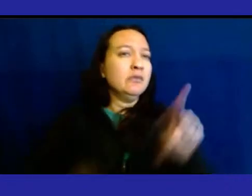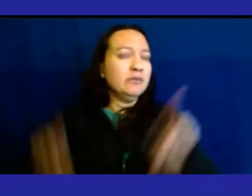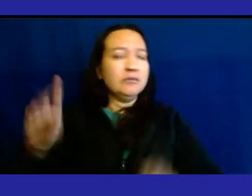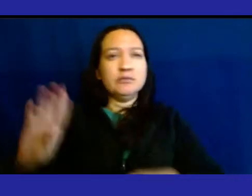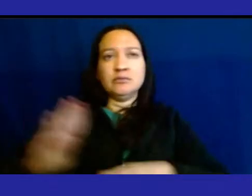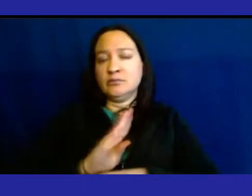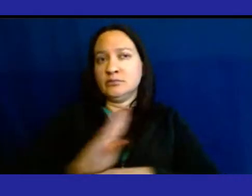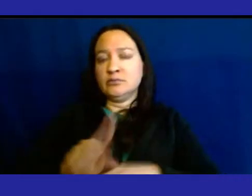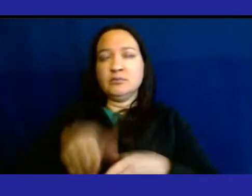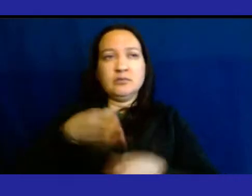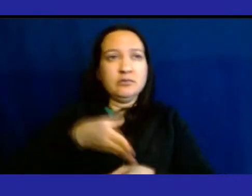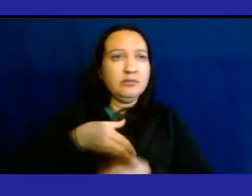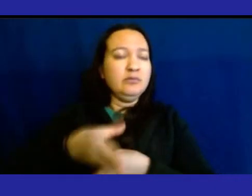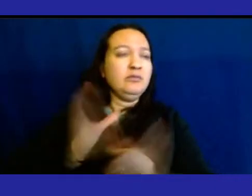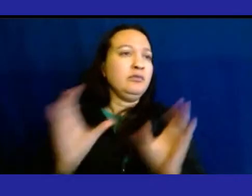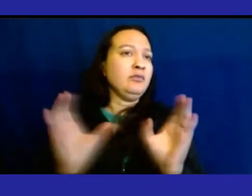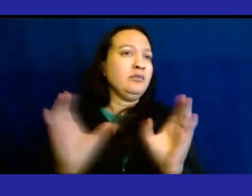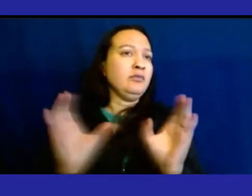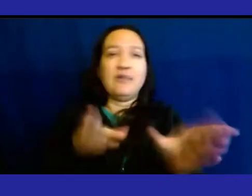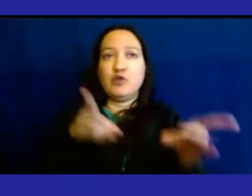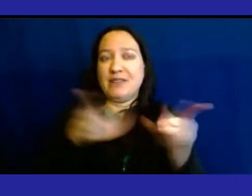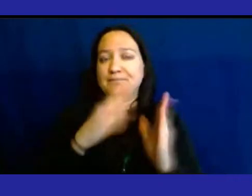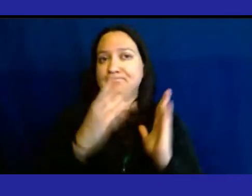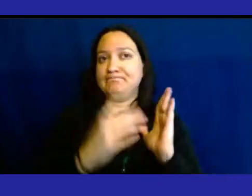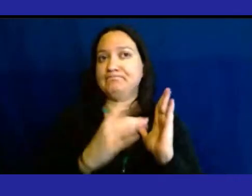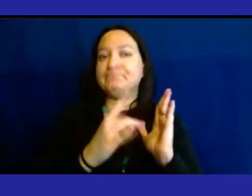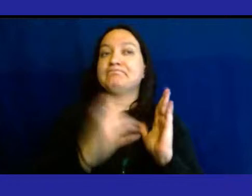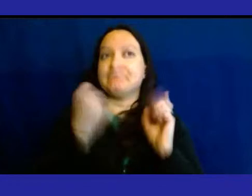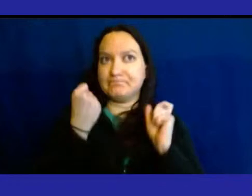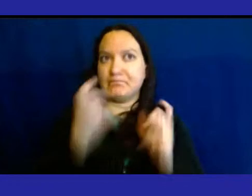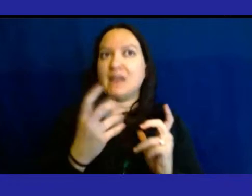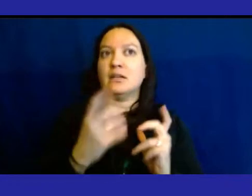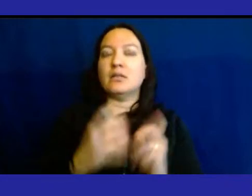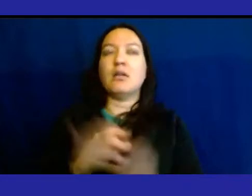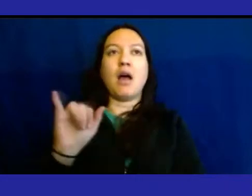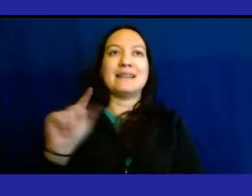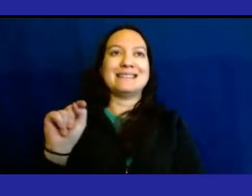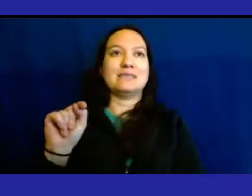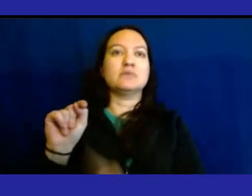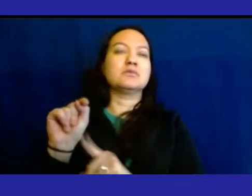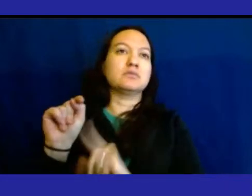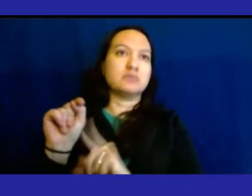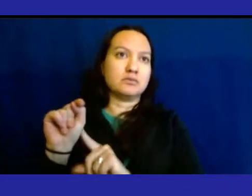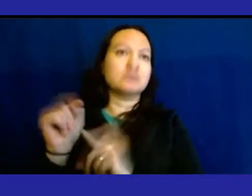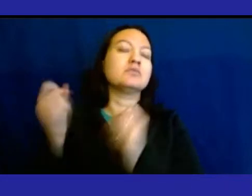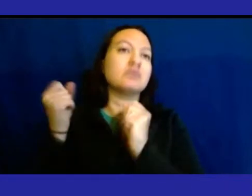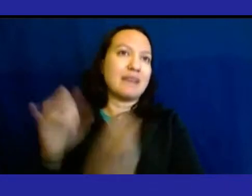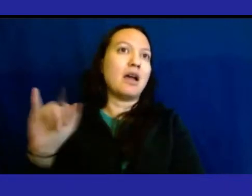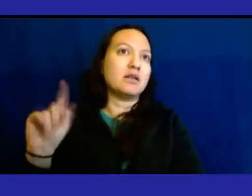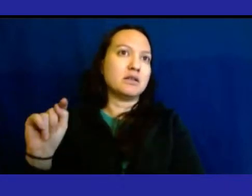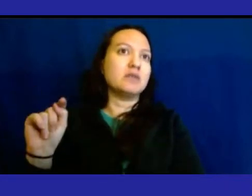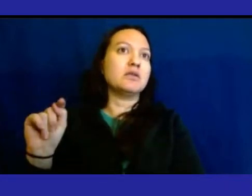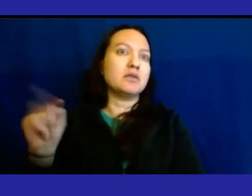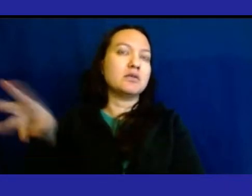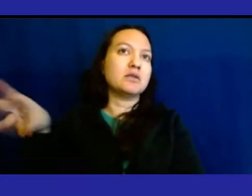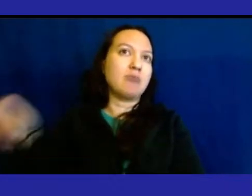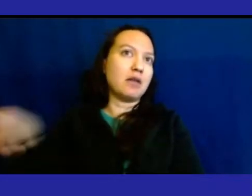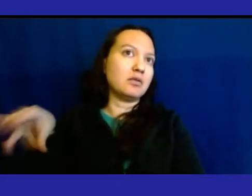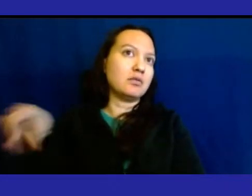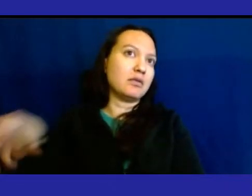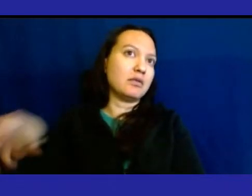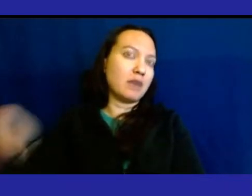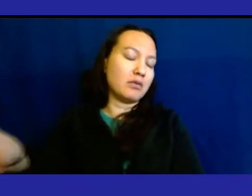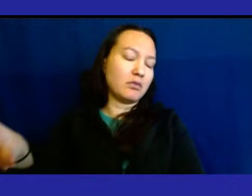in the certification directory, a lot of them are in the IT space, and we have a large amount of IT spend. And so